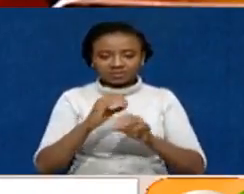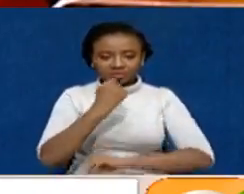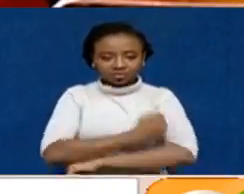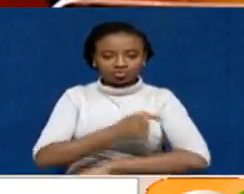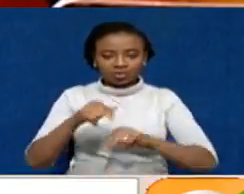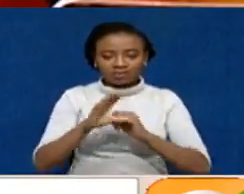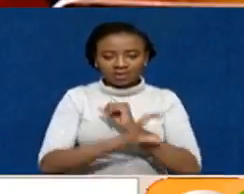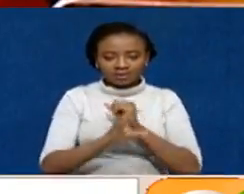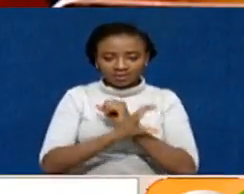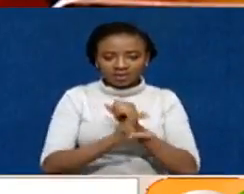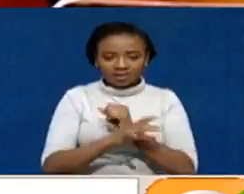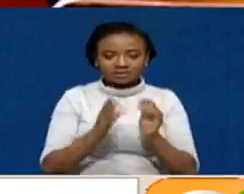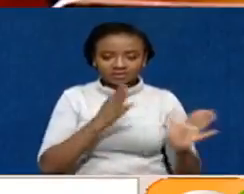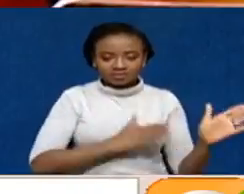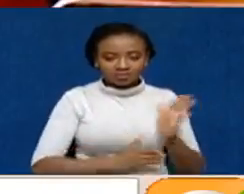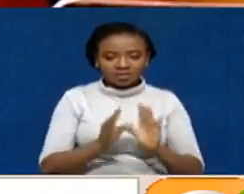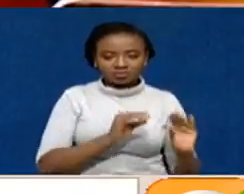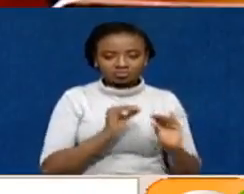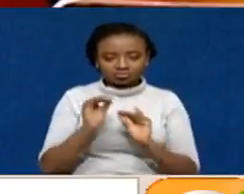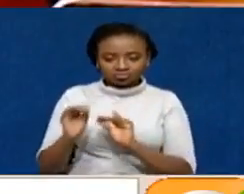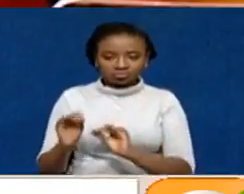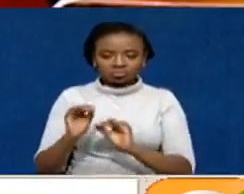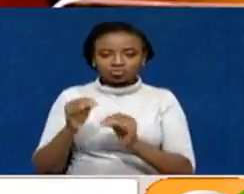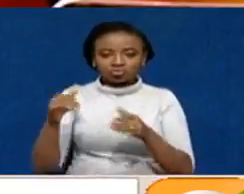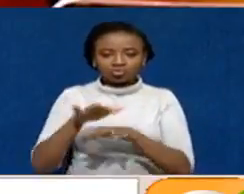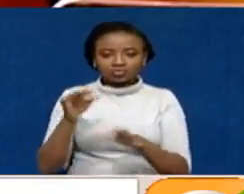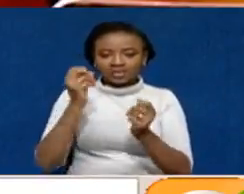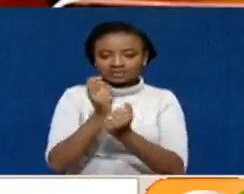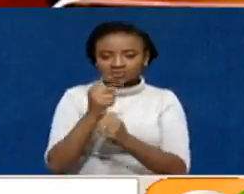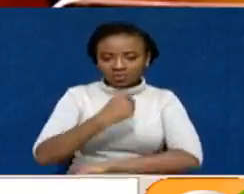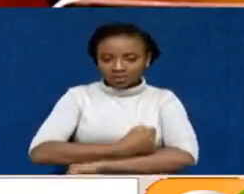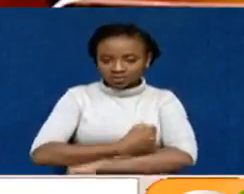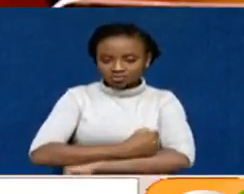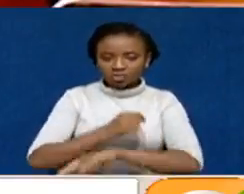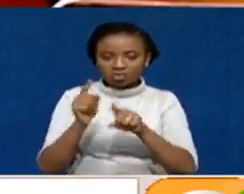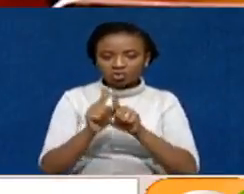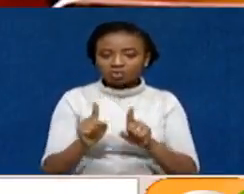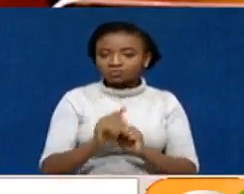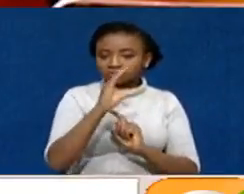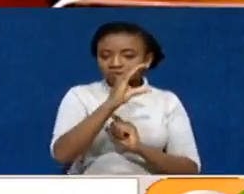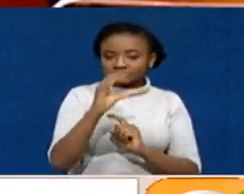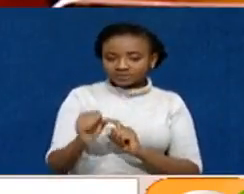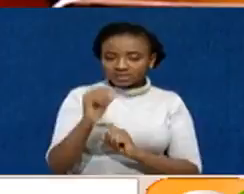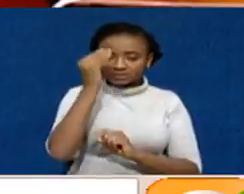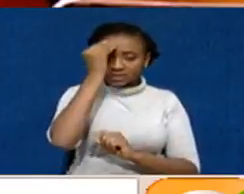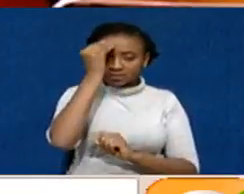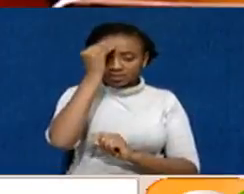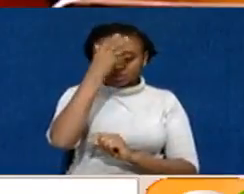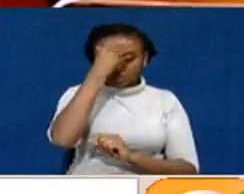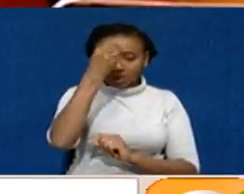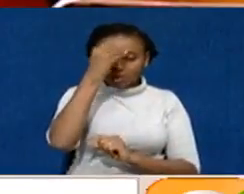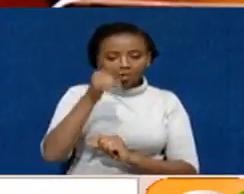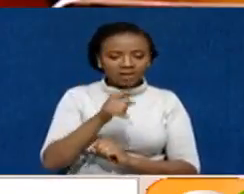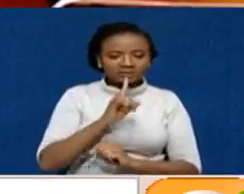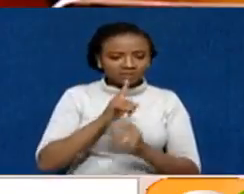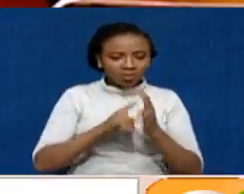prepares for the transition to junior secondary under the CBC program. Education CS Professor George Magoha has listed the